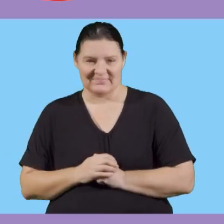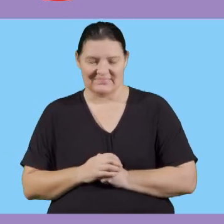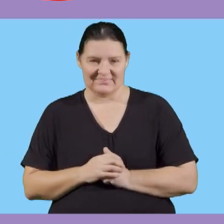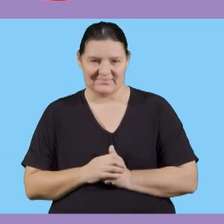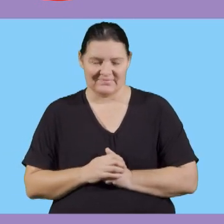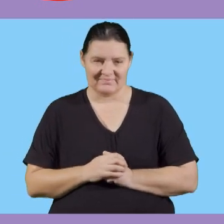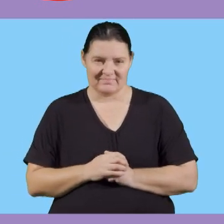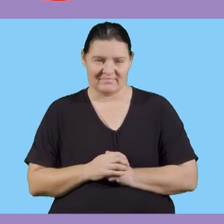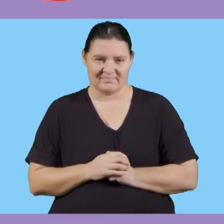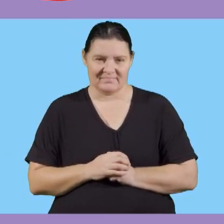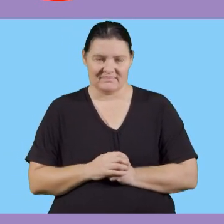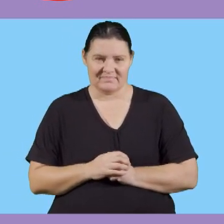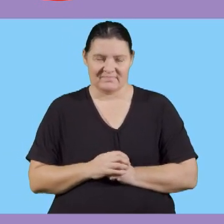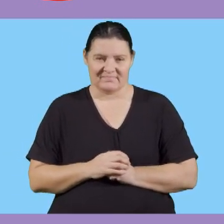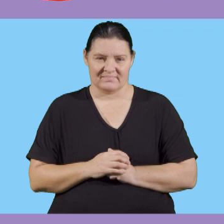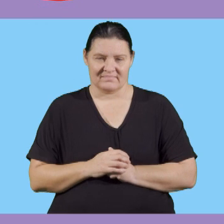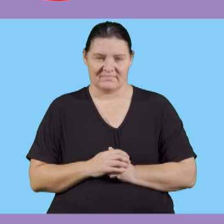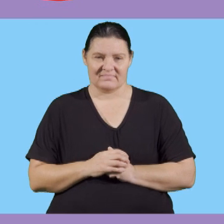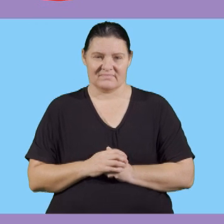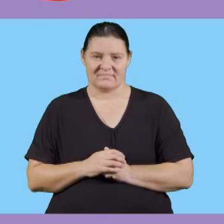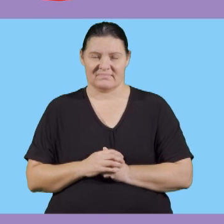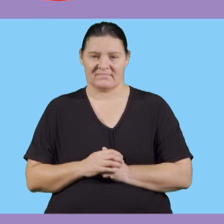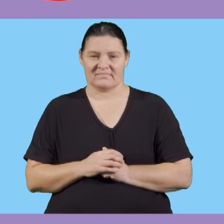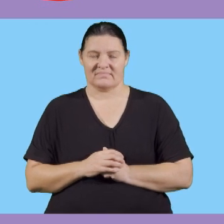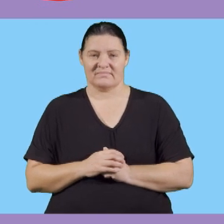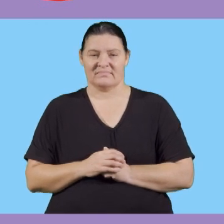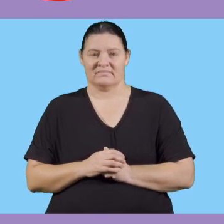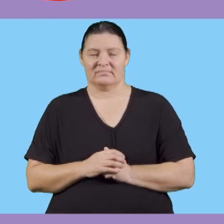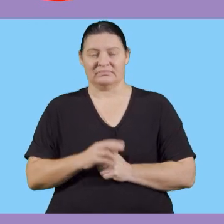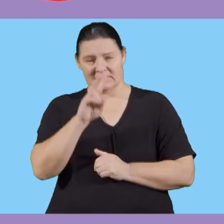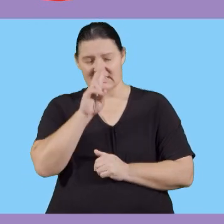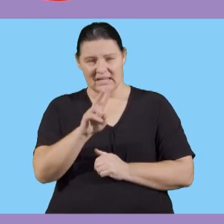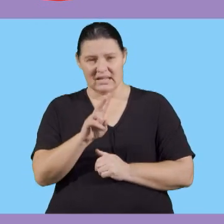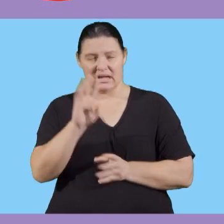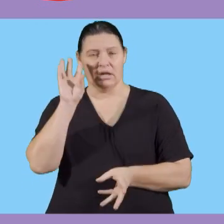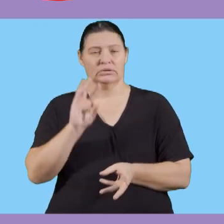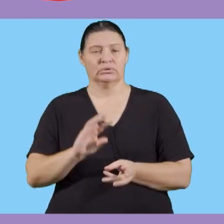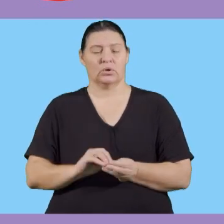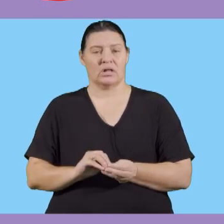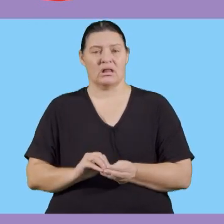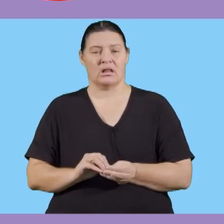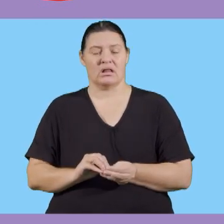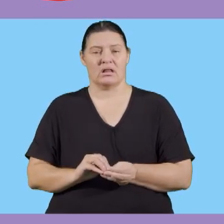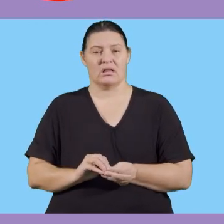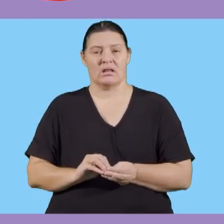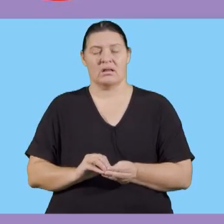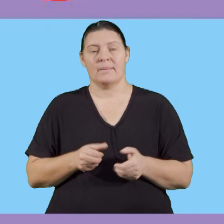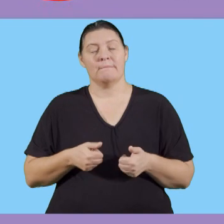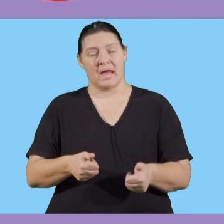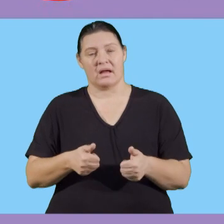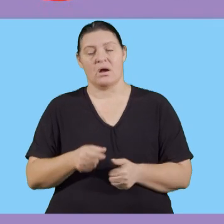me 120. That is 2 tens and 100. Can you see that the total brings me back